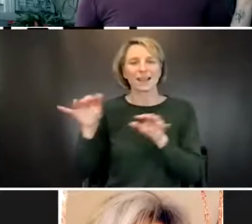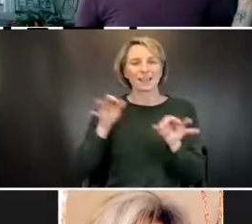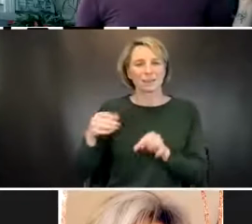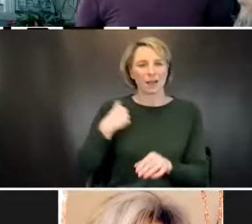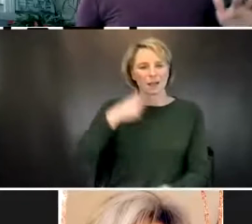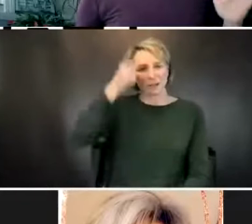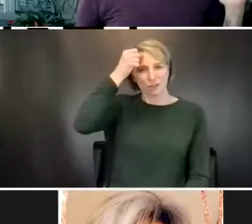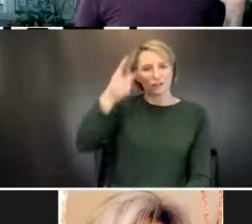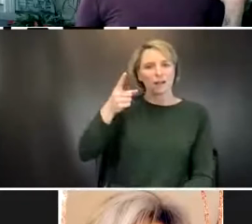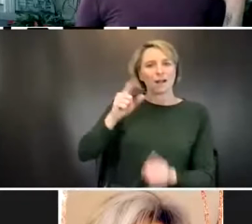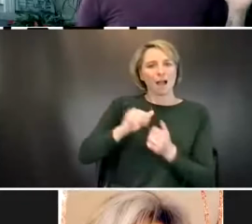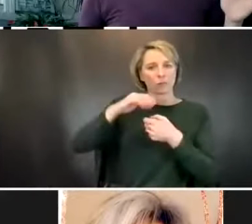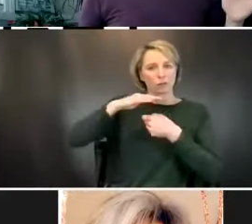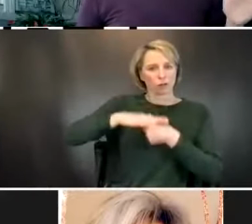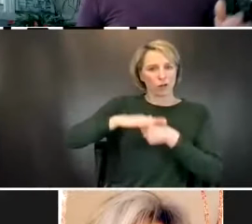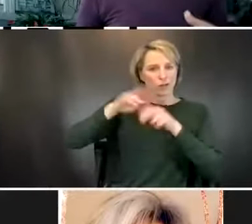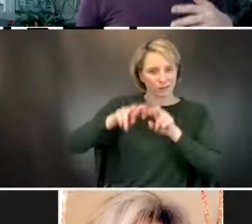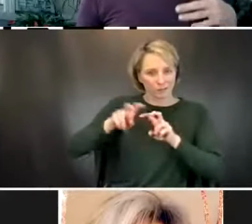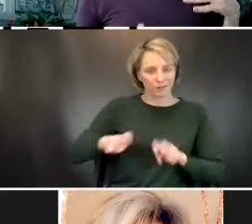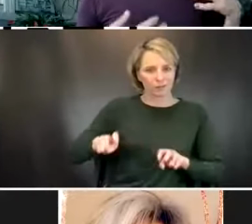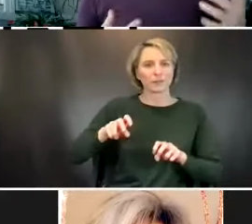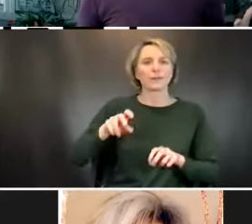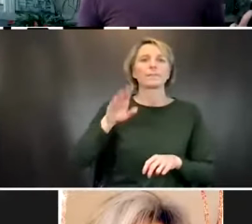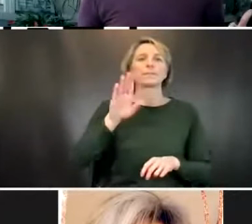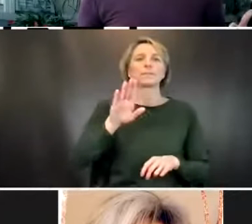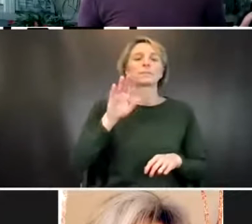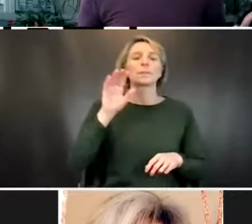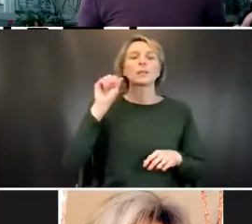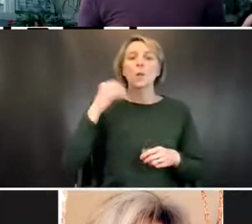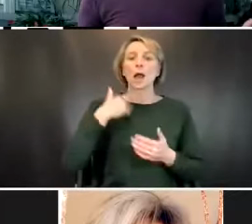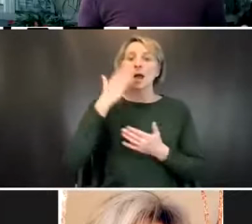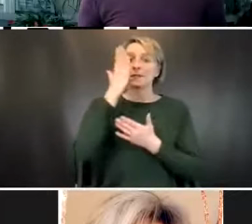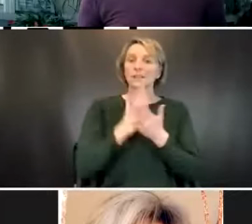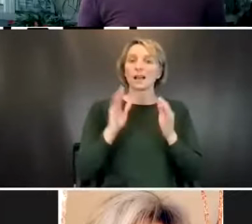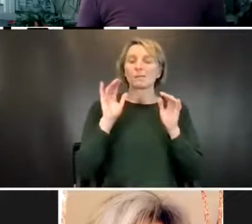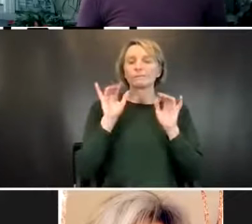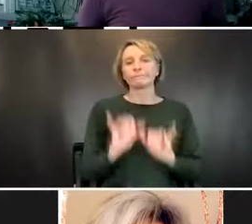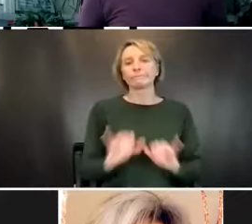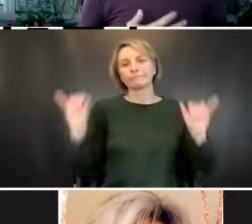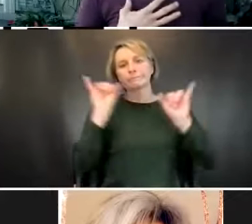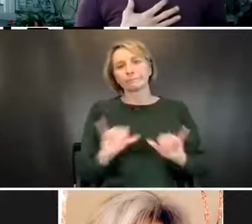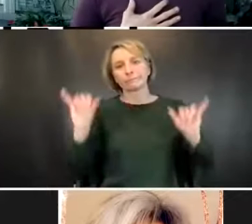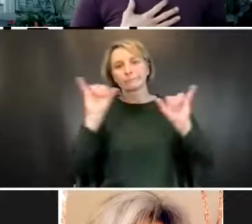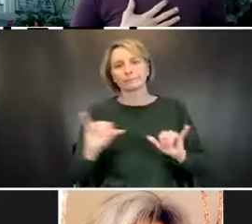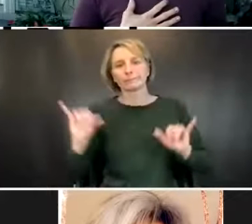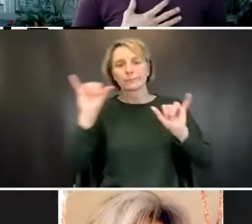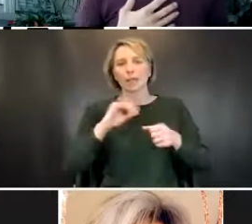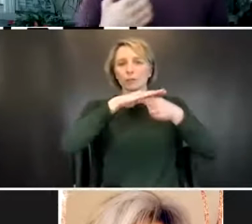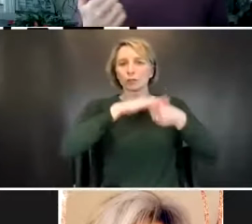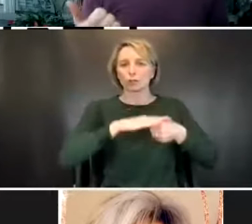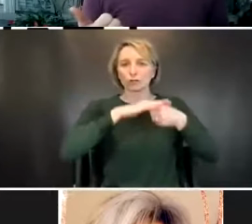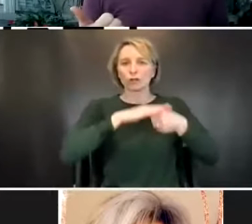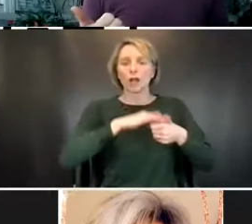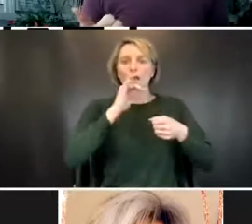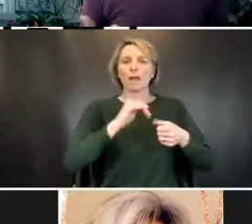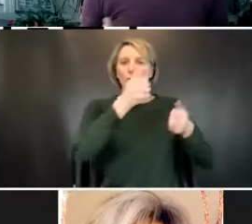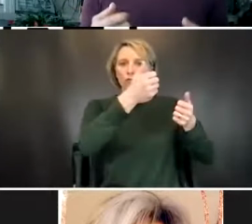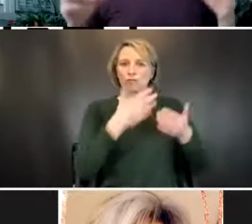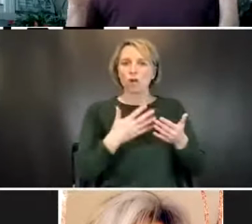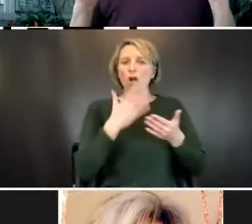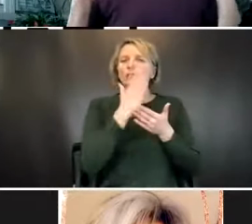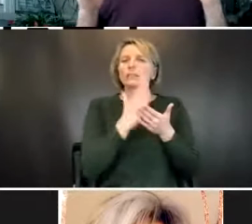challenging stressors are, the common ones that create moderate stress response, including mild increase in heart rate, creative